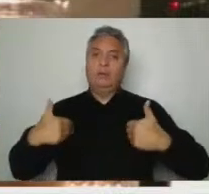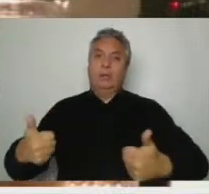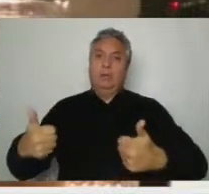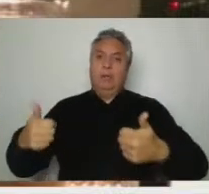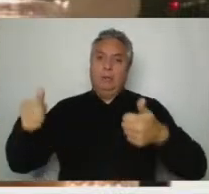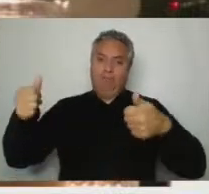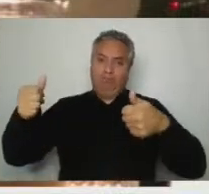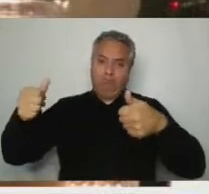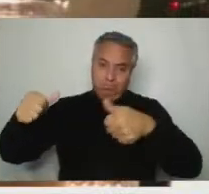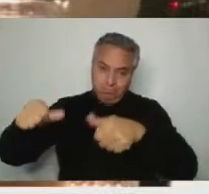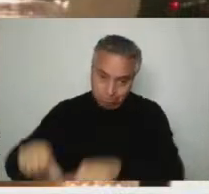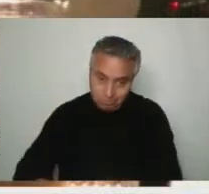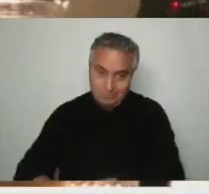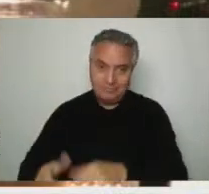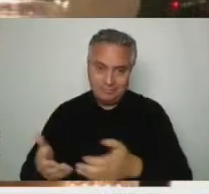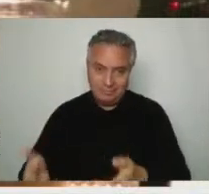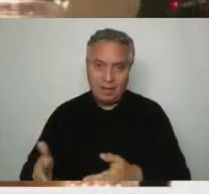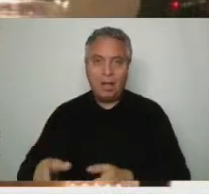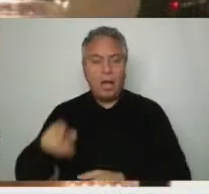think